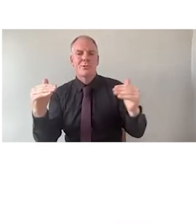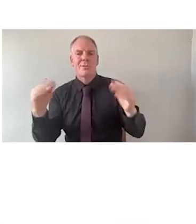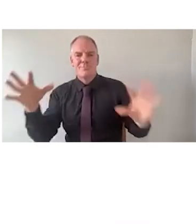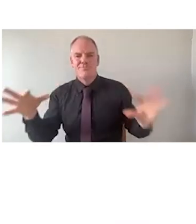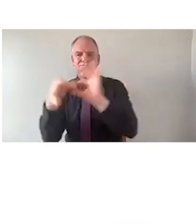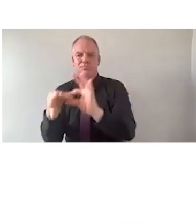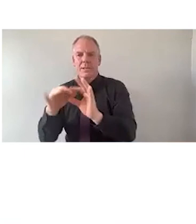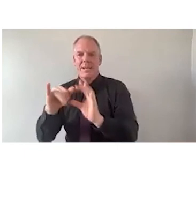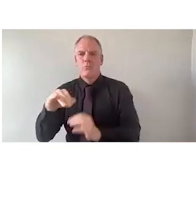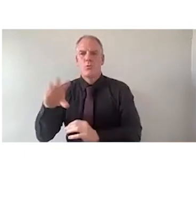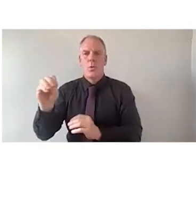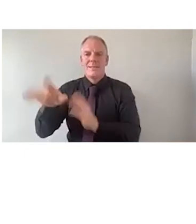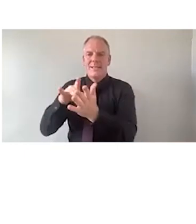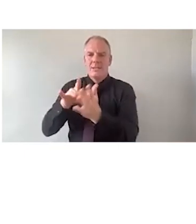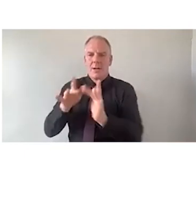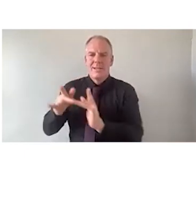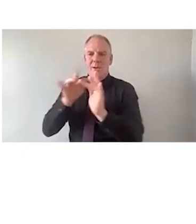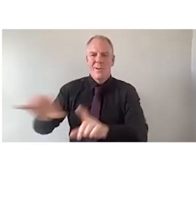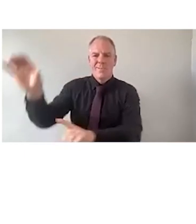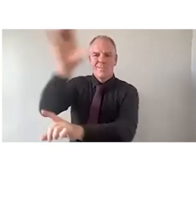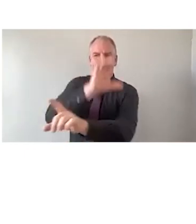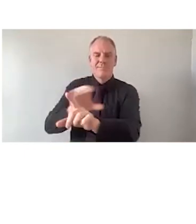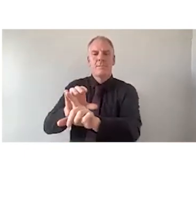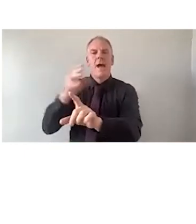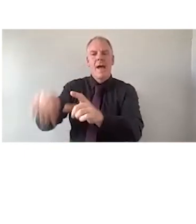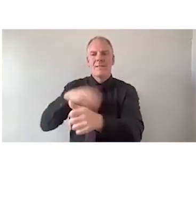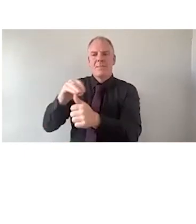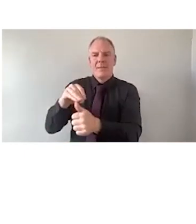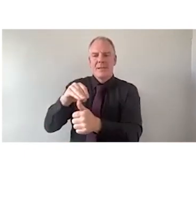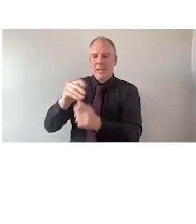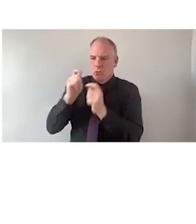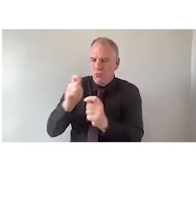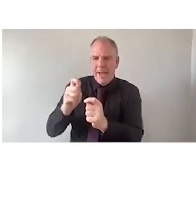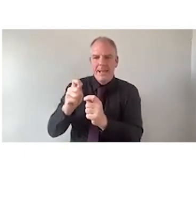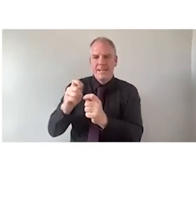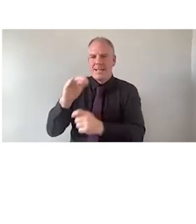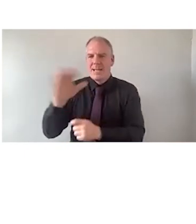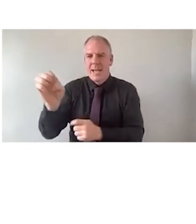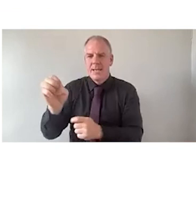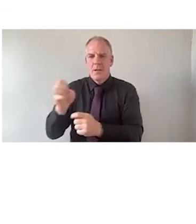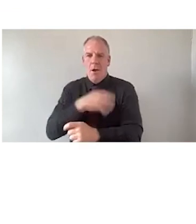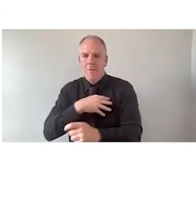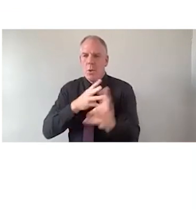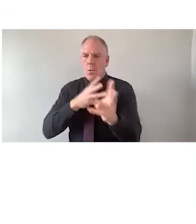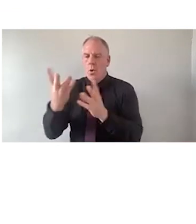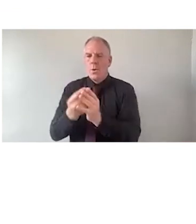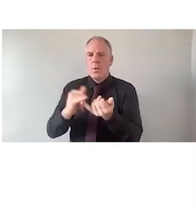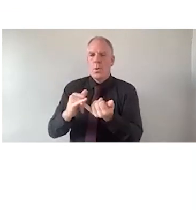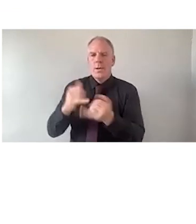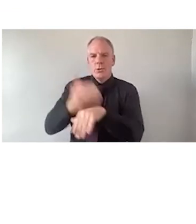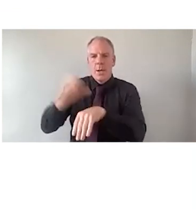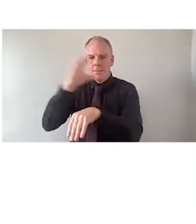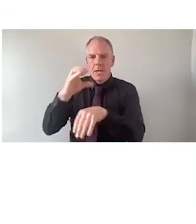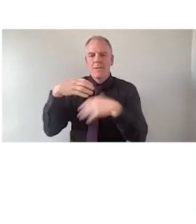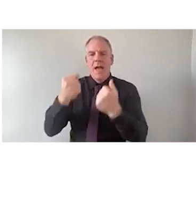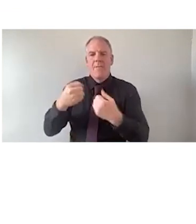the intro centre network, again, like that cohort of specially trained, dedicated case officers to work with job seekers with a disability